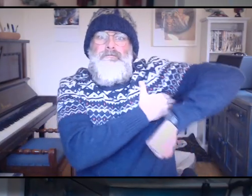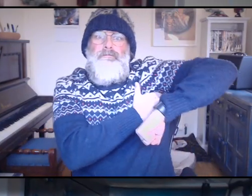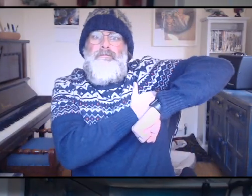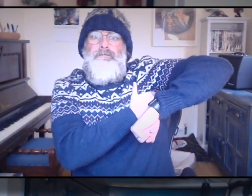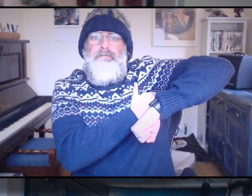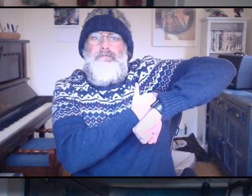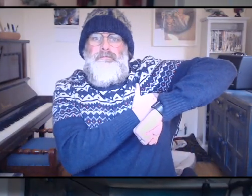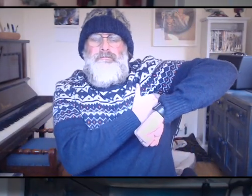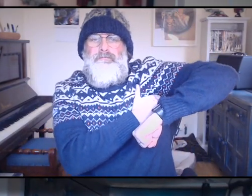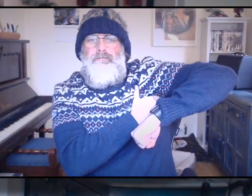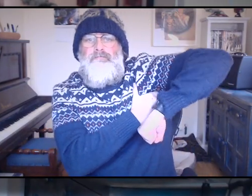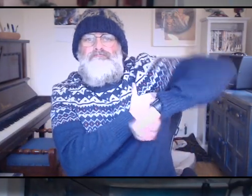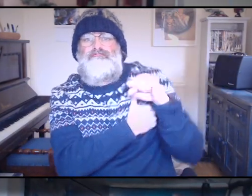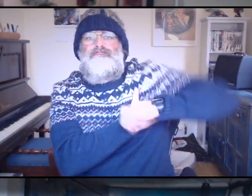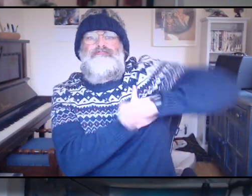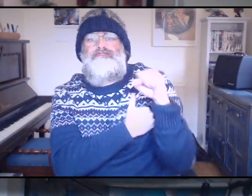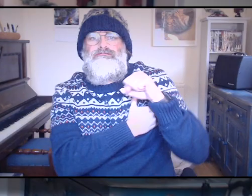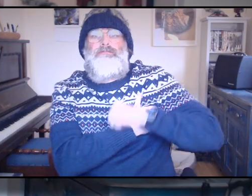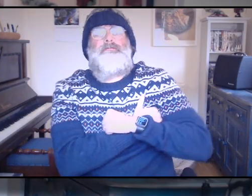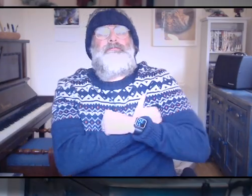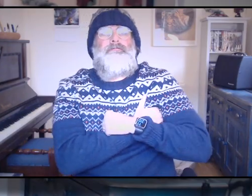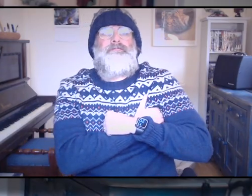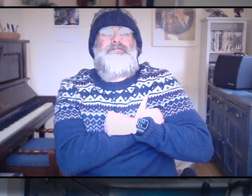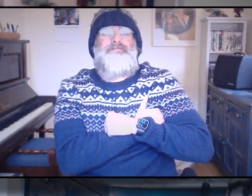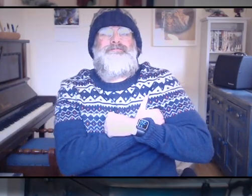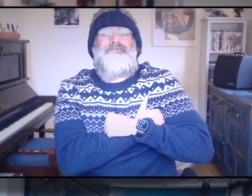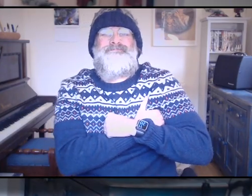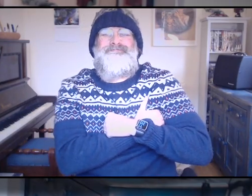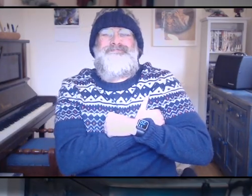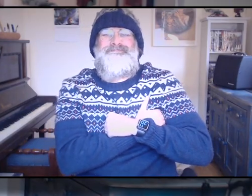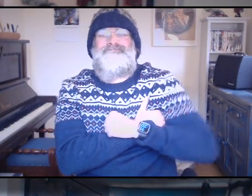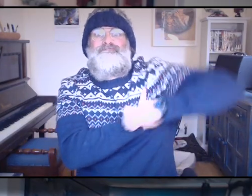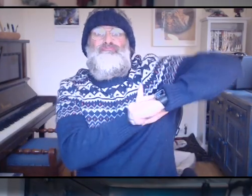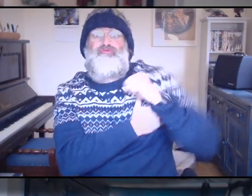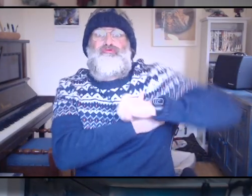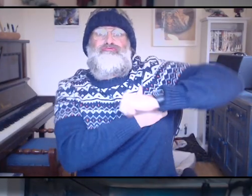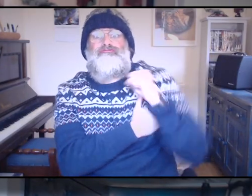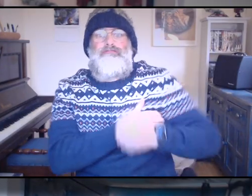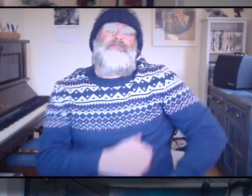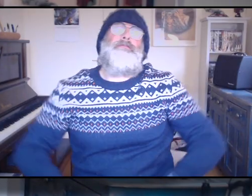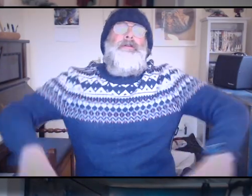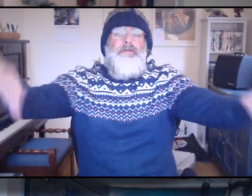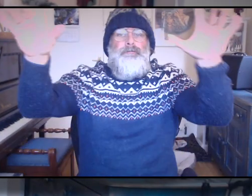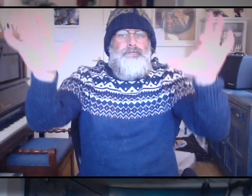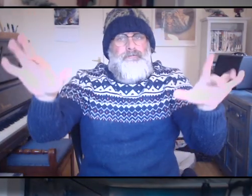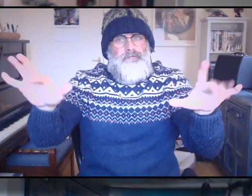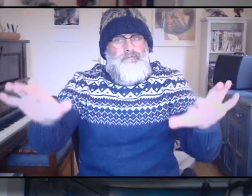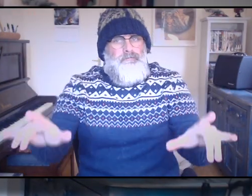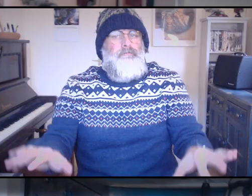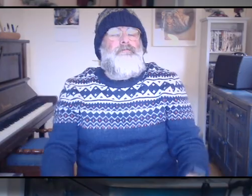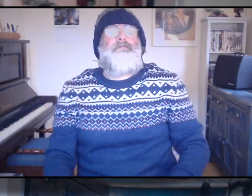Brussels made my bottom sing, they made my bottom sing, but it's